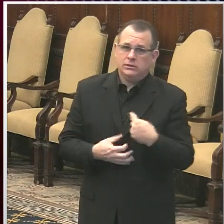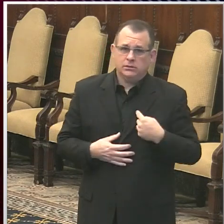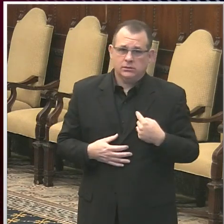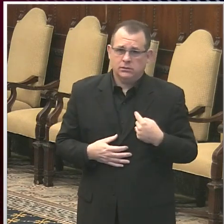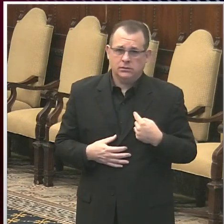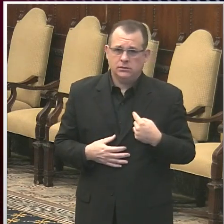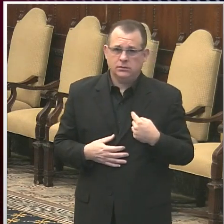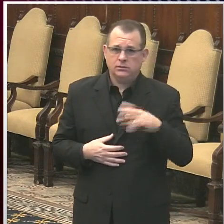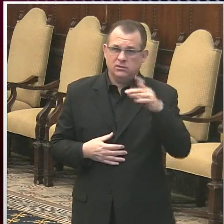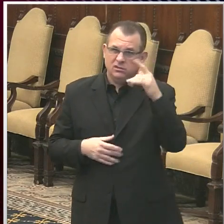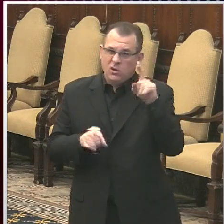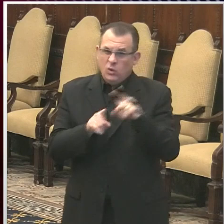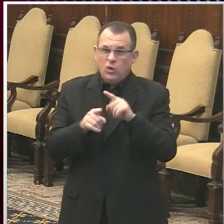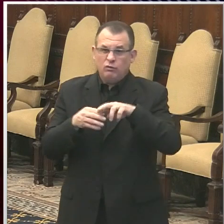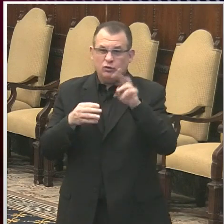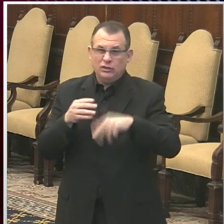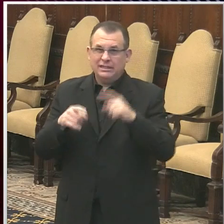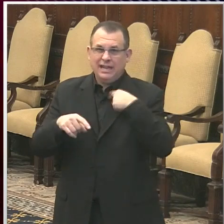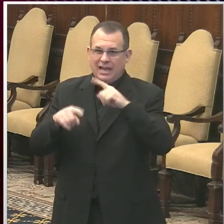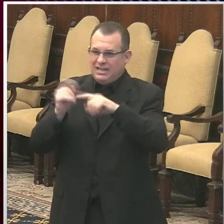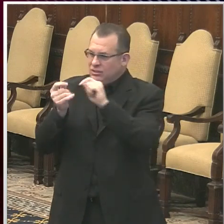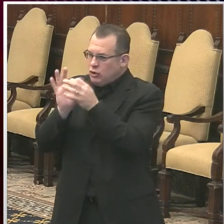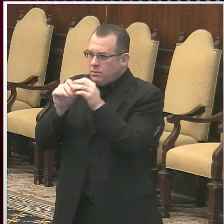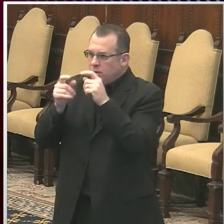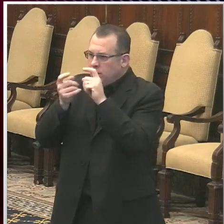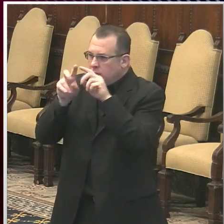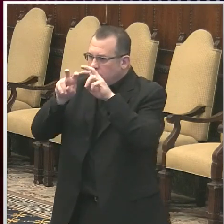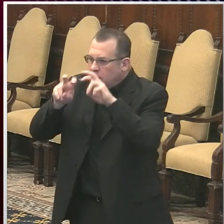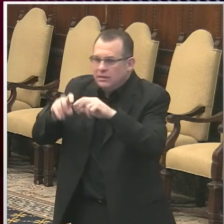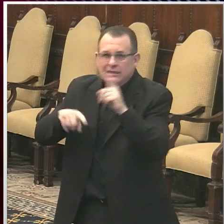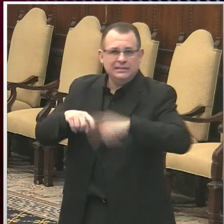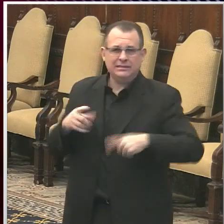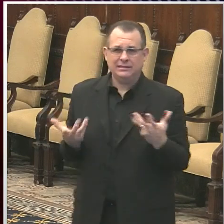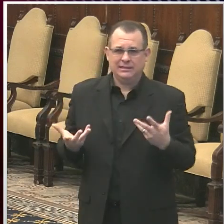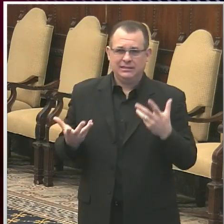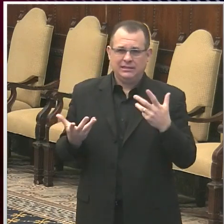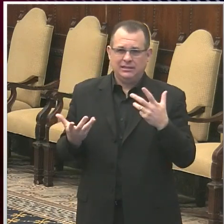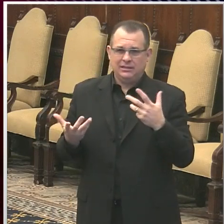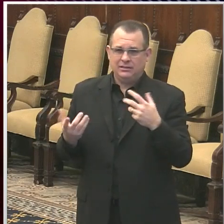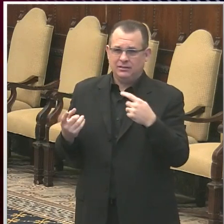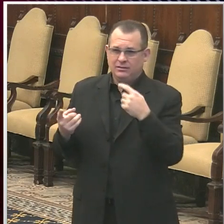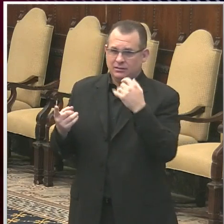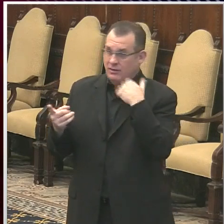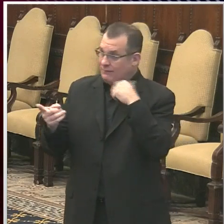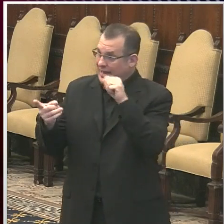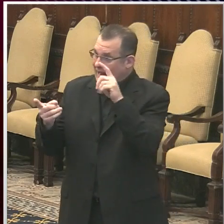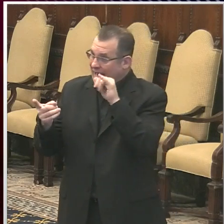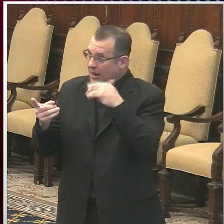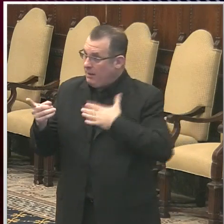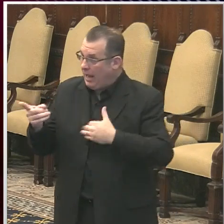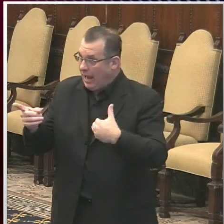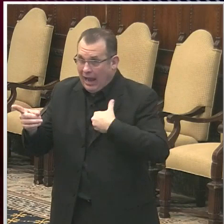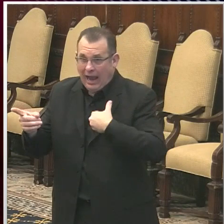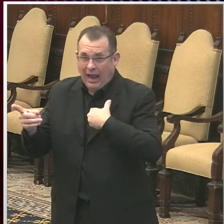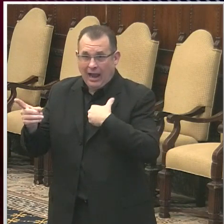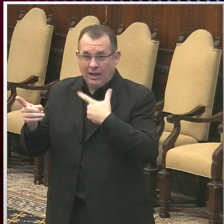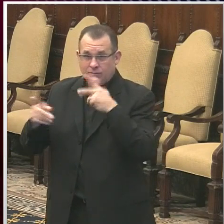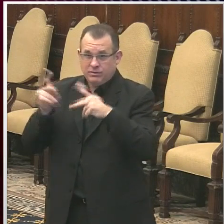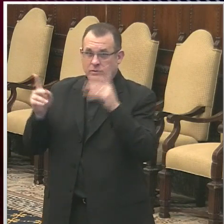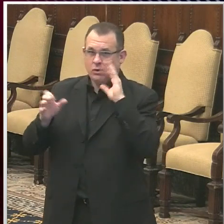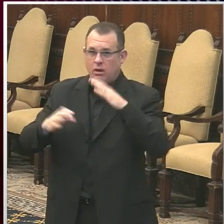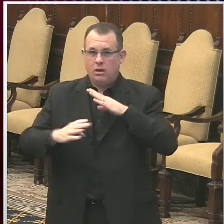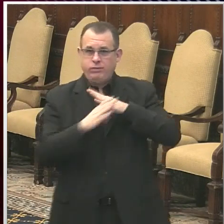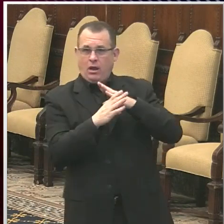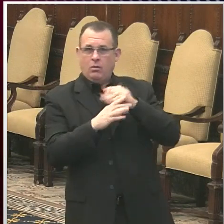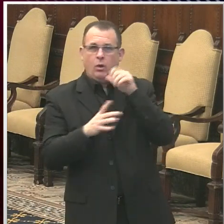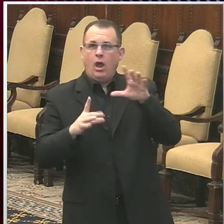interpret the results. We can't guarantee if someone is told that they have antibodies that they are immune. We're afraid people may think that they're immune and then go out there and just